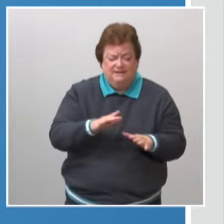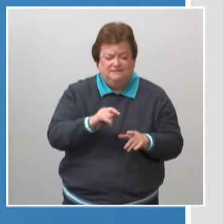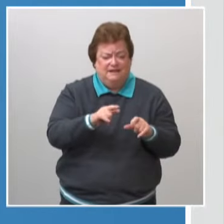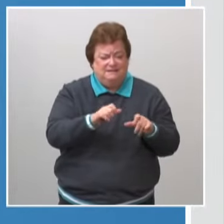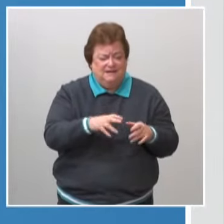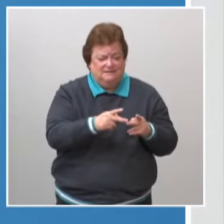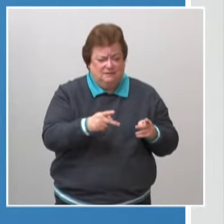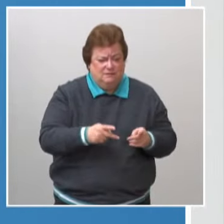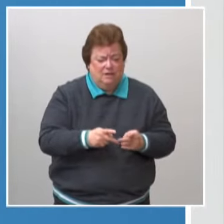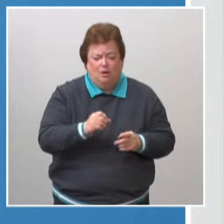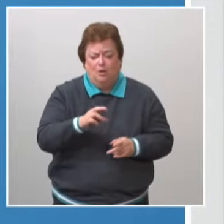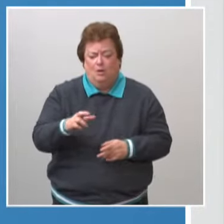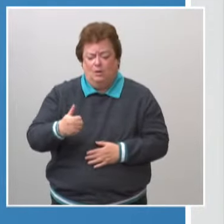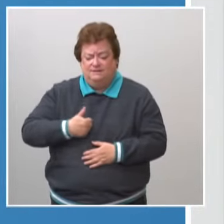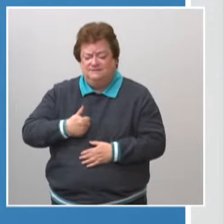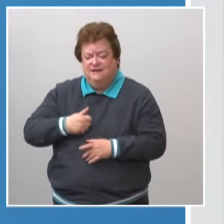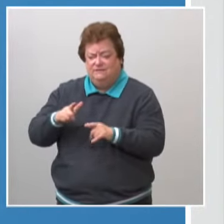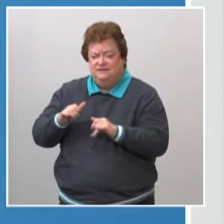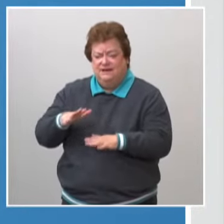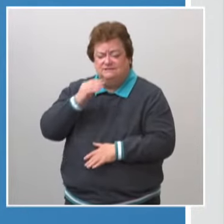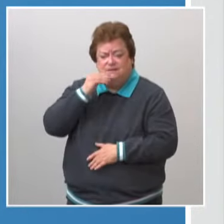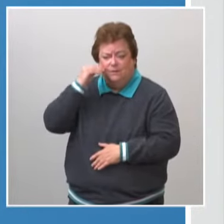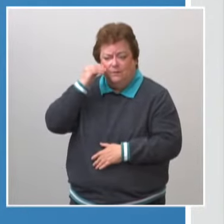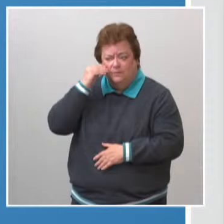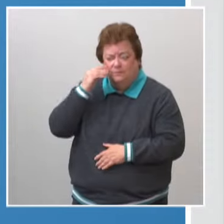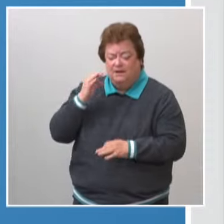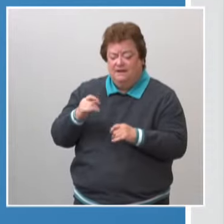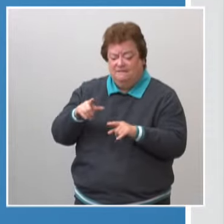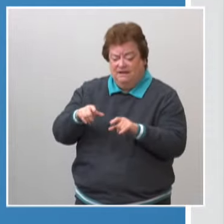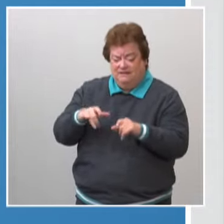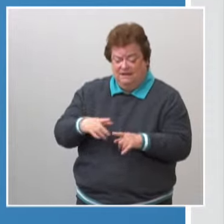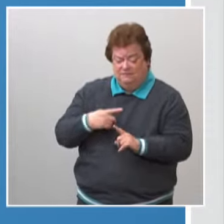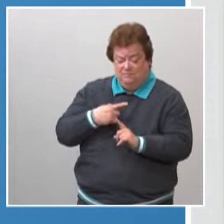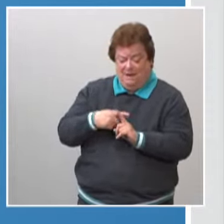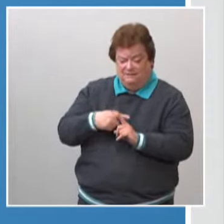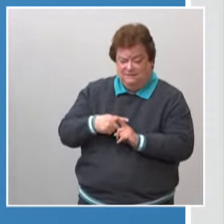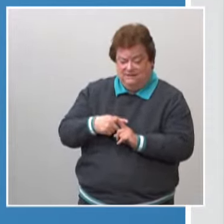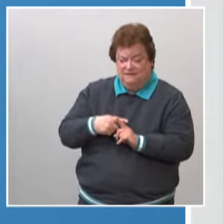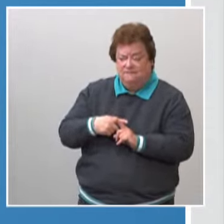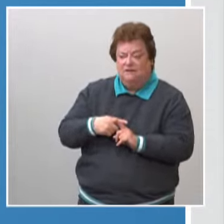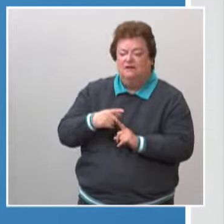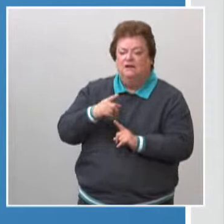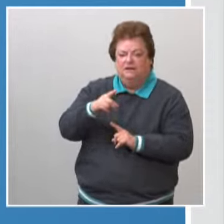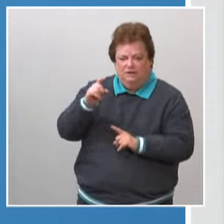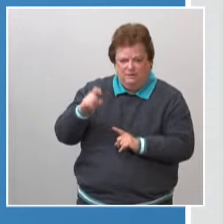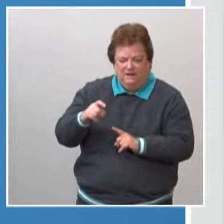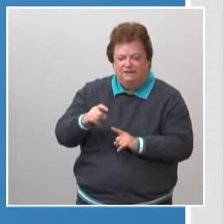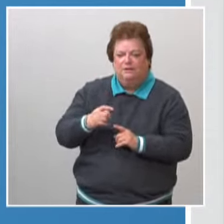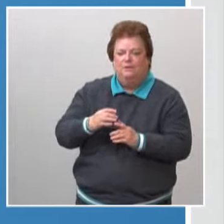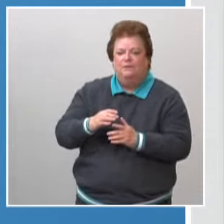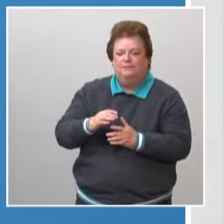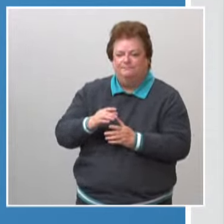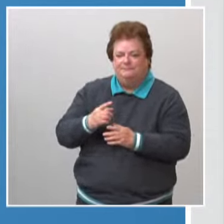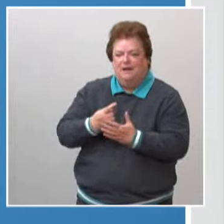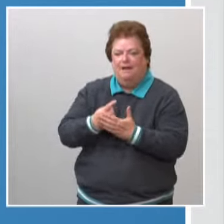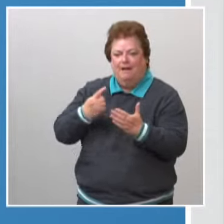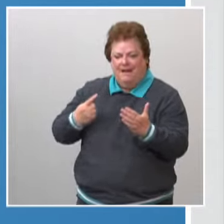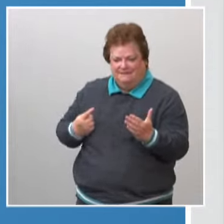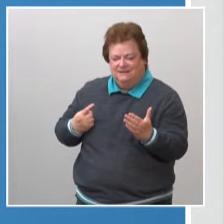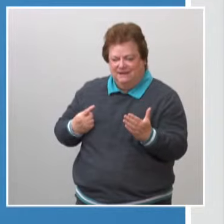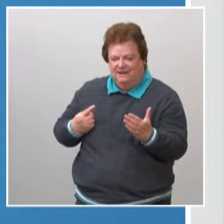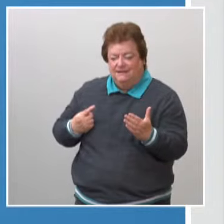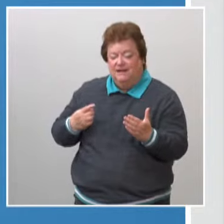site or taking a self-test at home, if you do test positive for COVID-19, you need to isolate. If you're